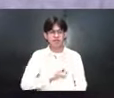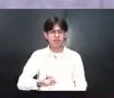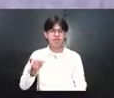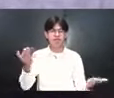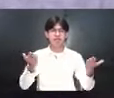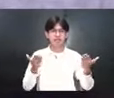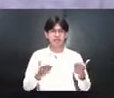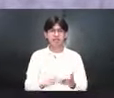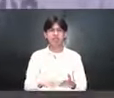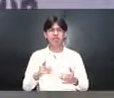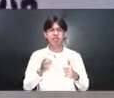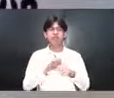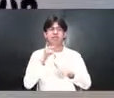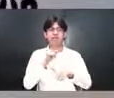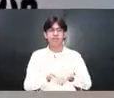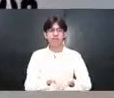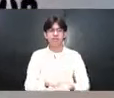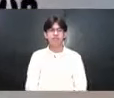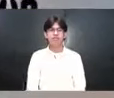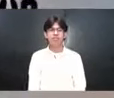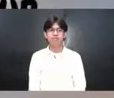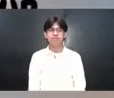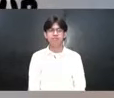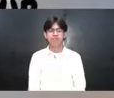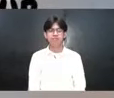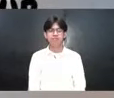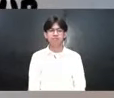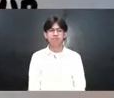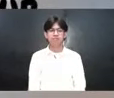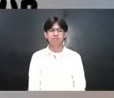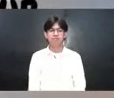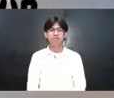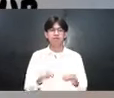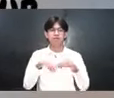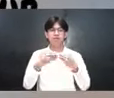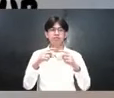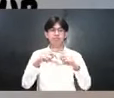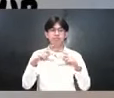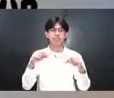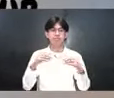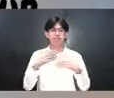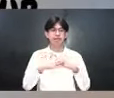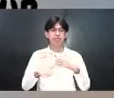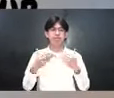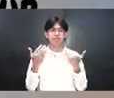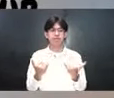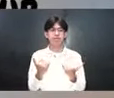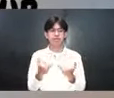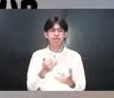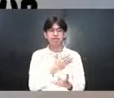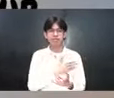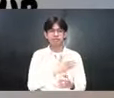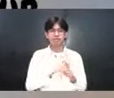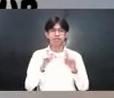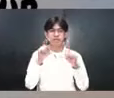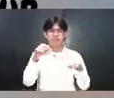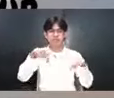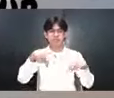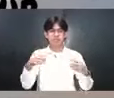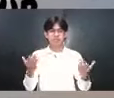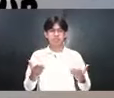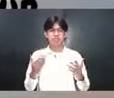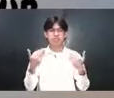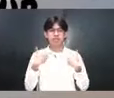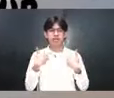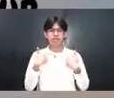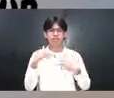attendees. So stubs are currently being given to you. After this session, please go down because there are